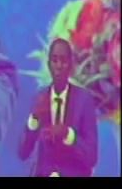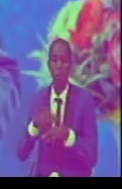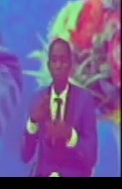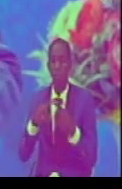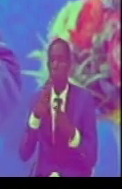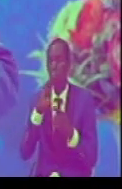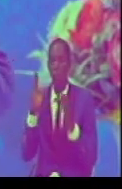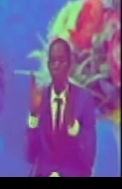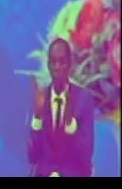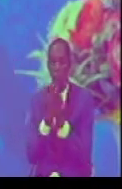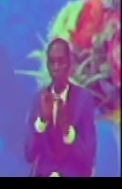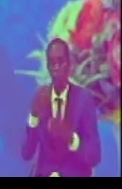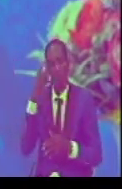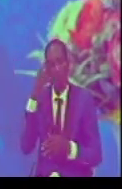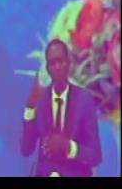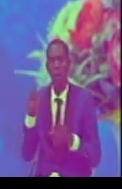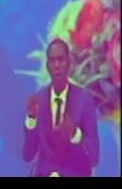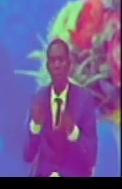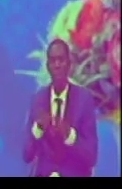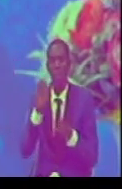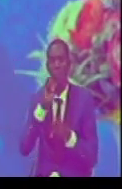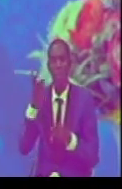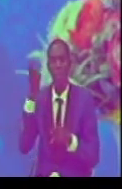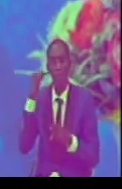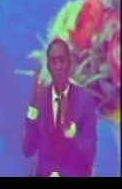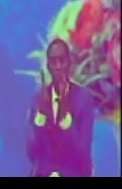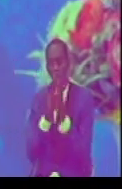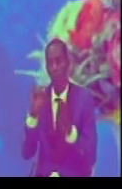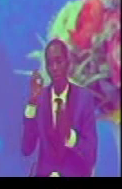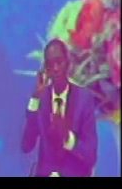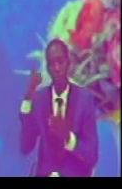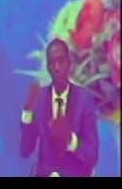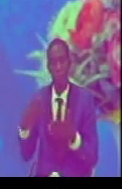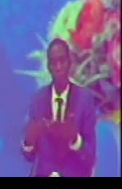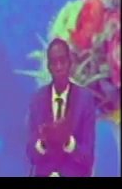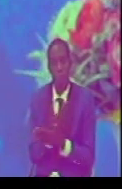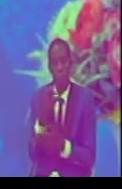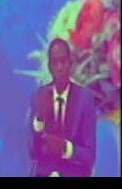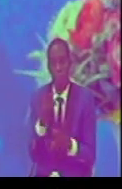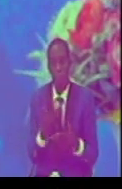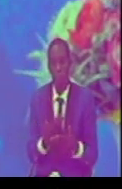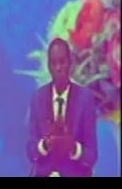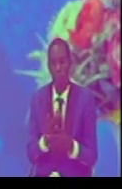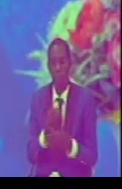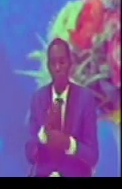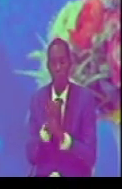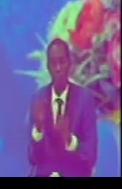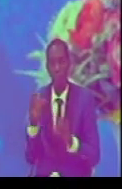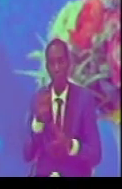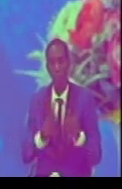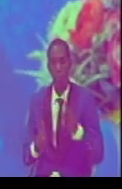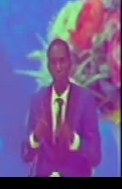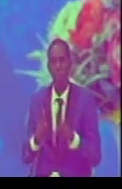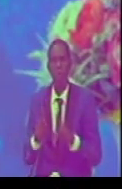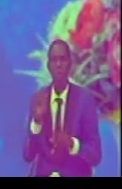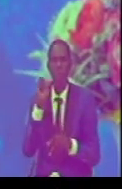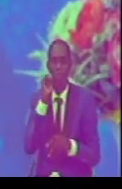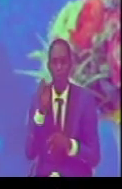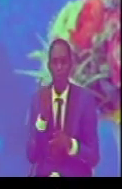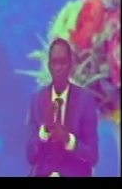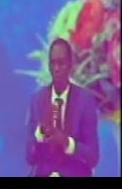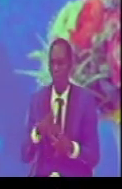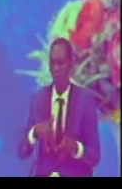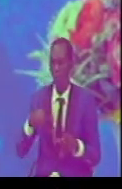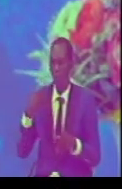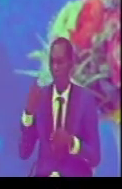time to be prayed for. But he was praying for those souls. I said, the moment he was done with that prayer, I